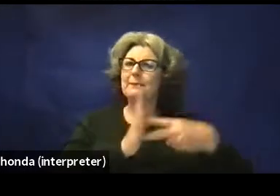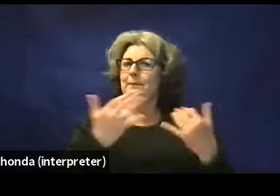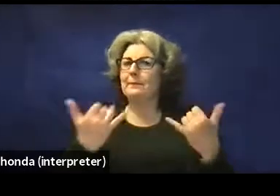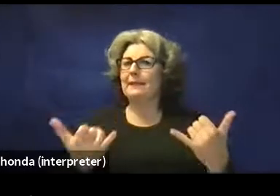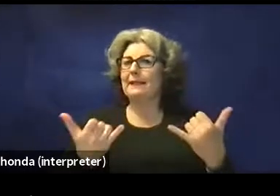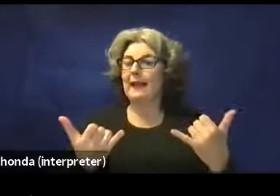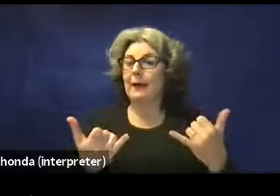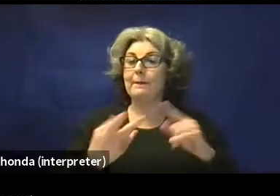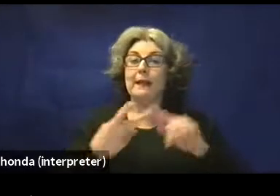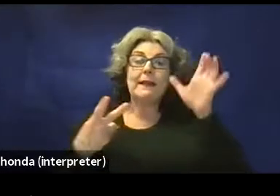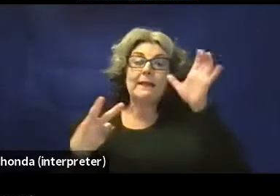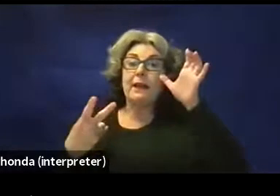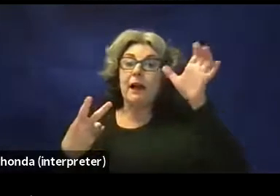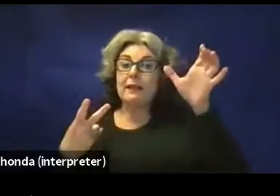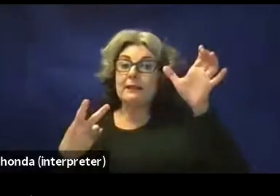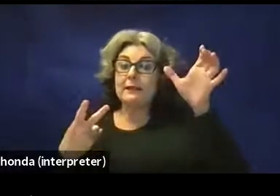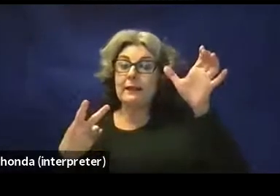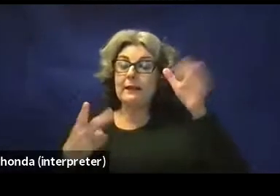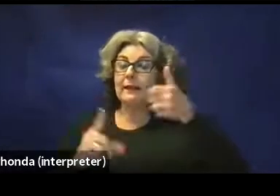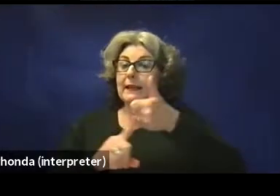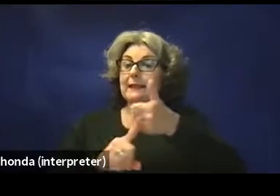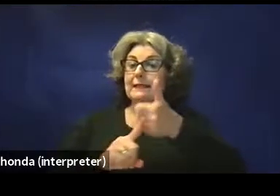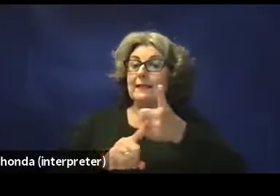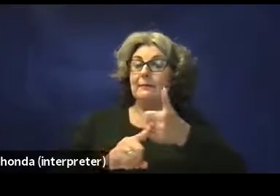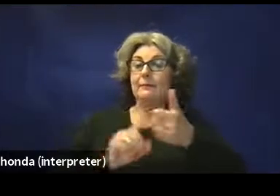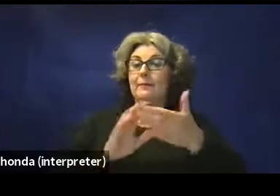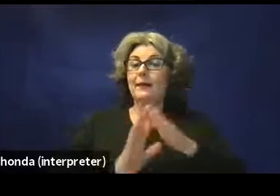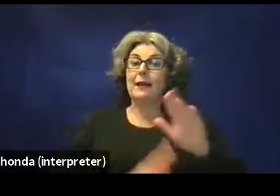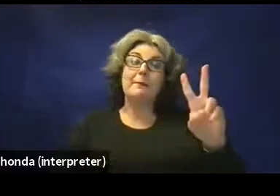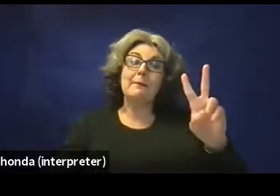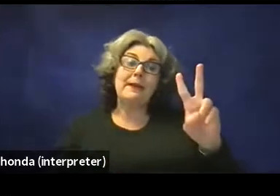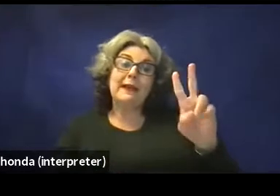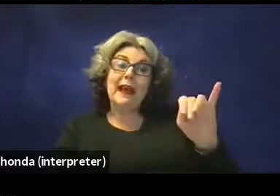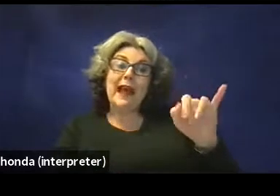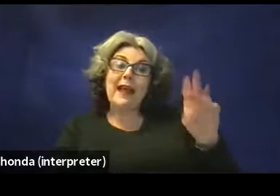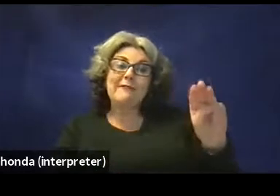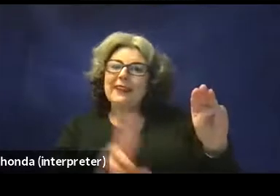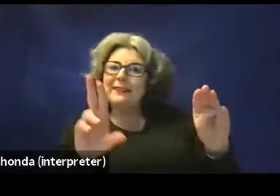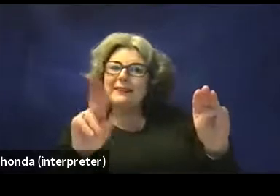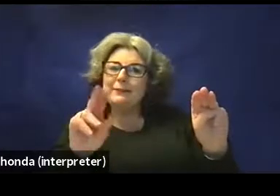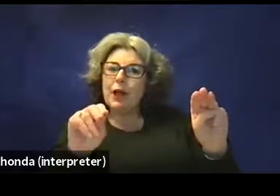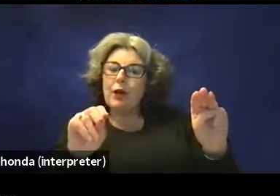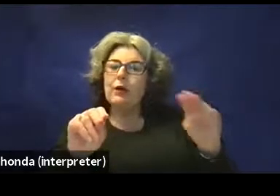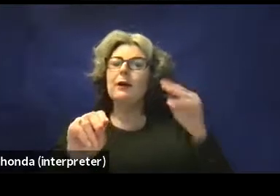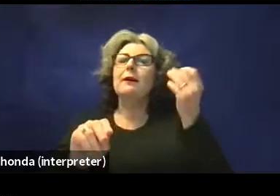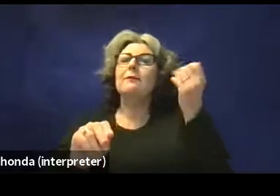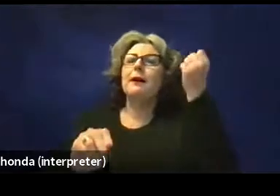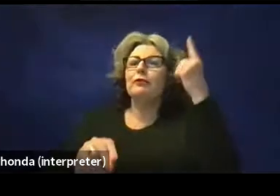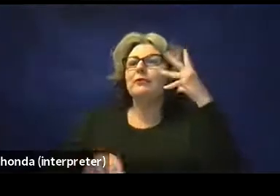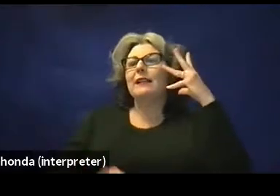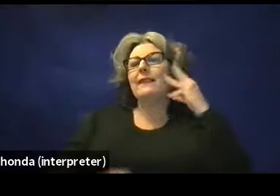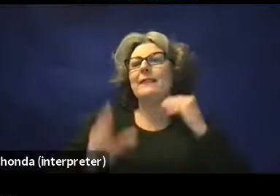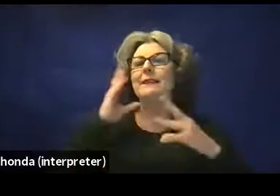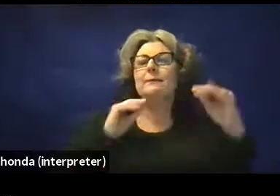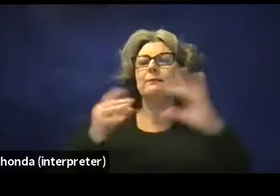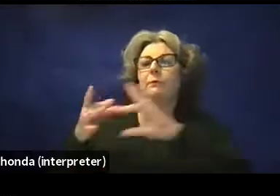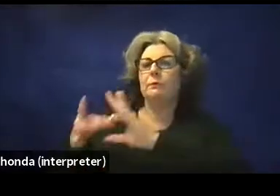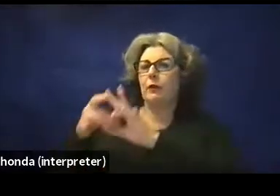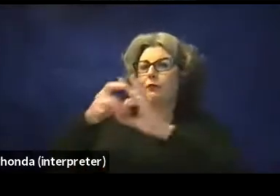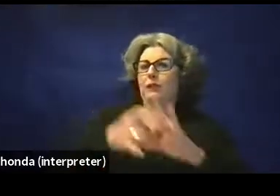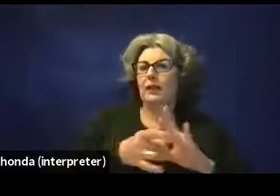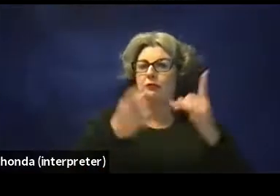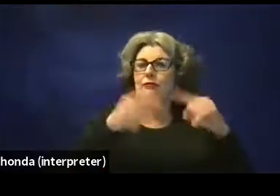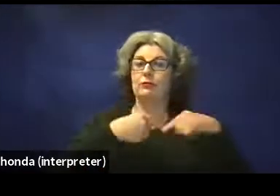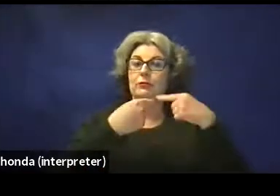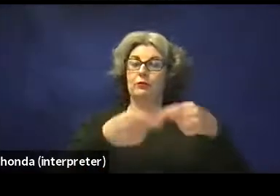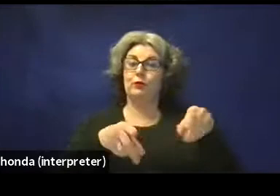And the concept is not about being a victim. It's actually about understanding the experience experiences and the relationship it has